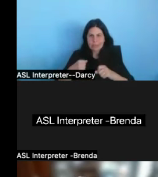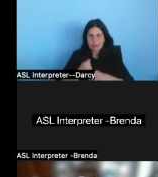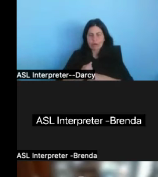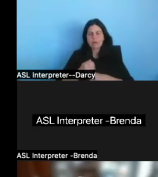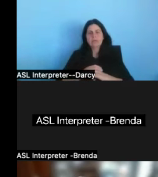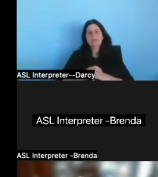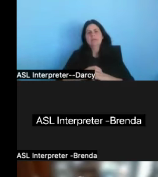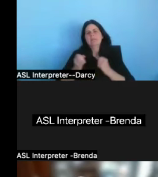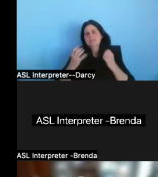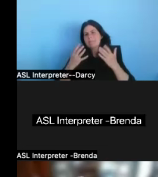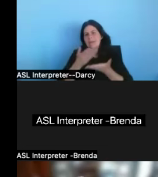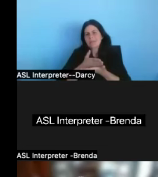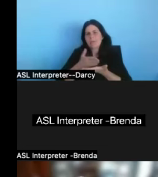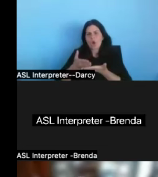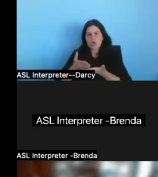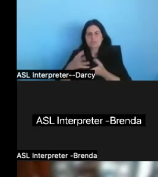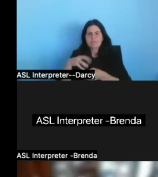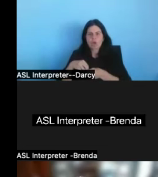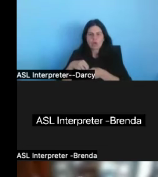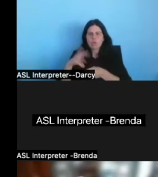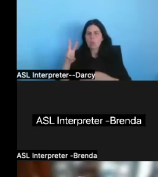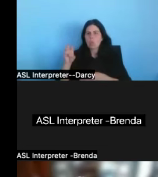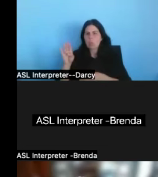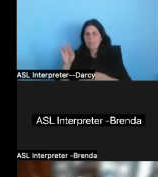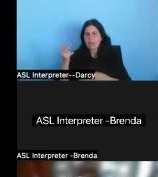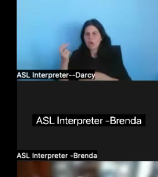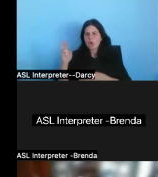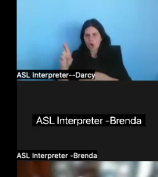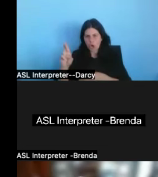components, including a webinar series that